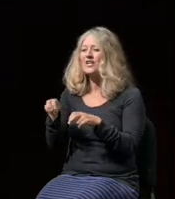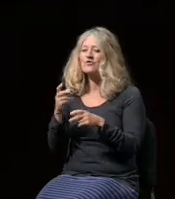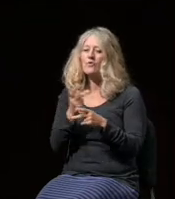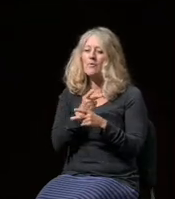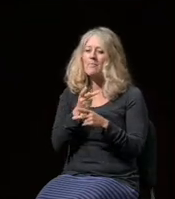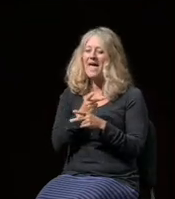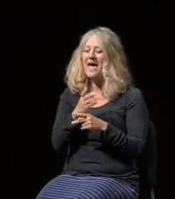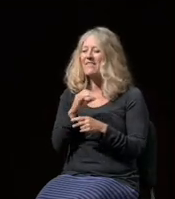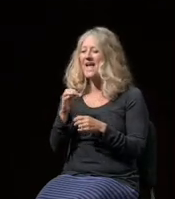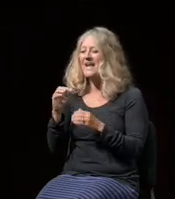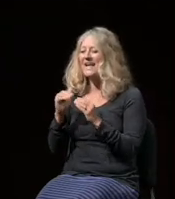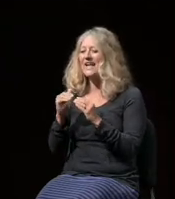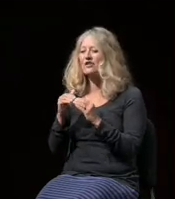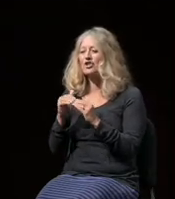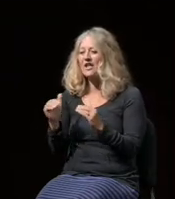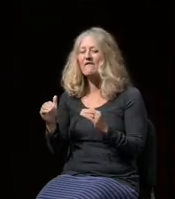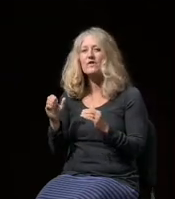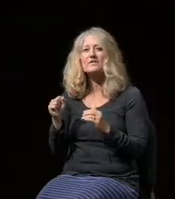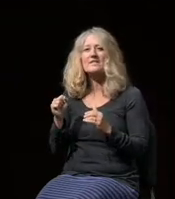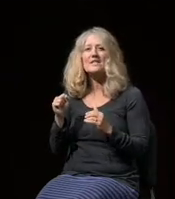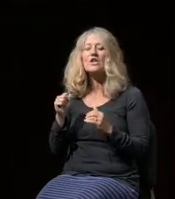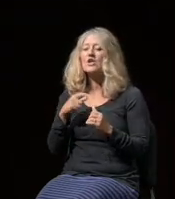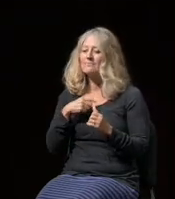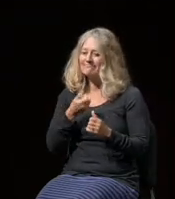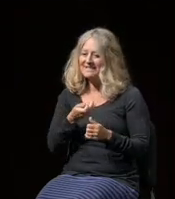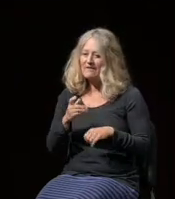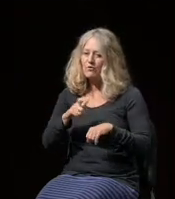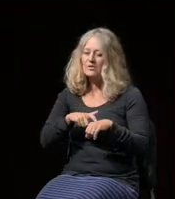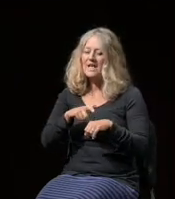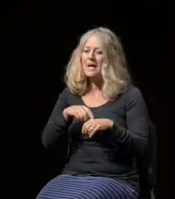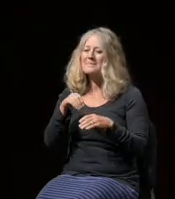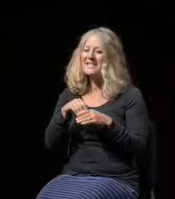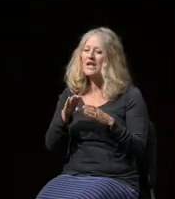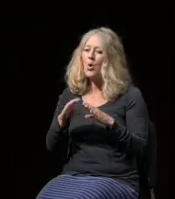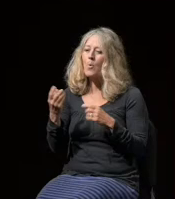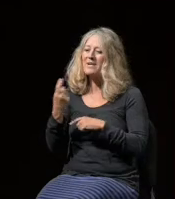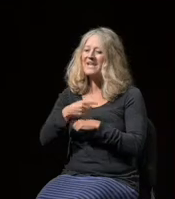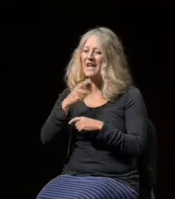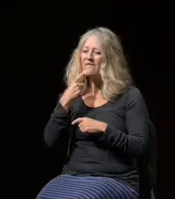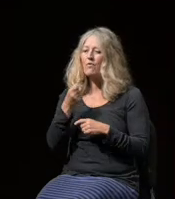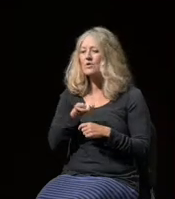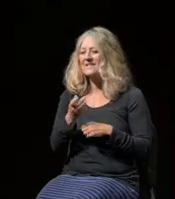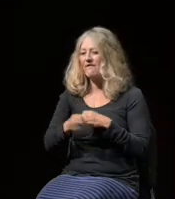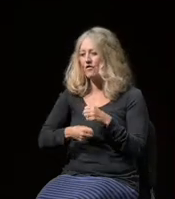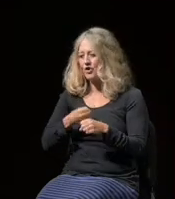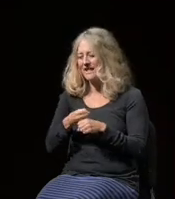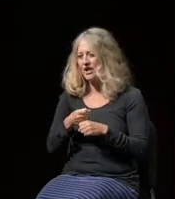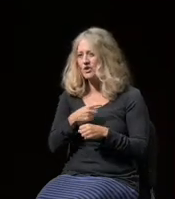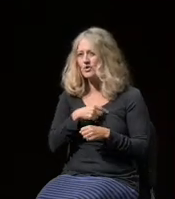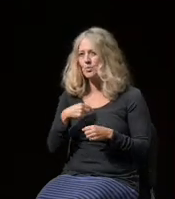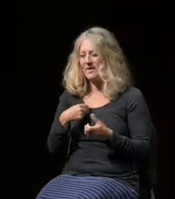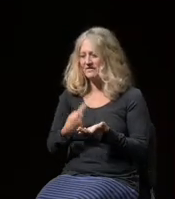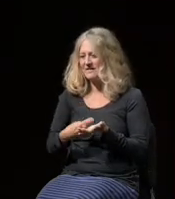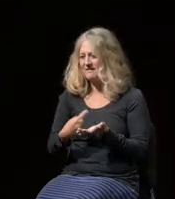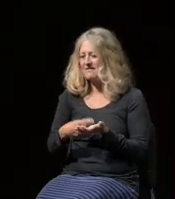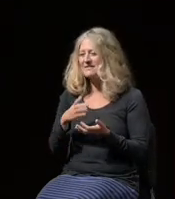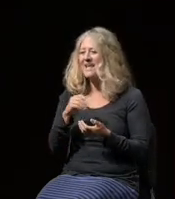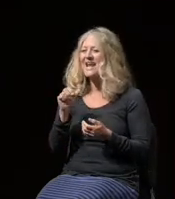We've talked about that a number of times at opening day over the past couple years. also